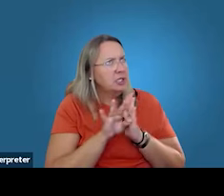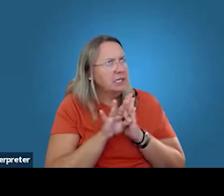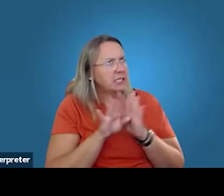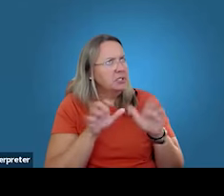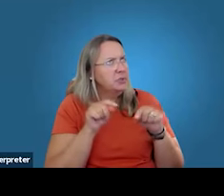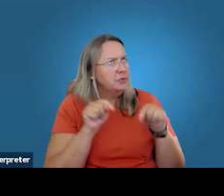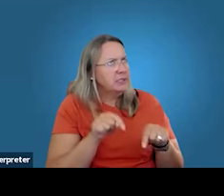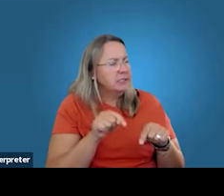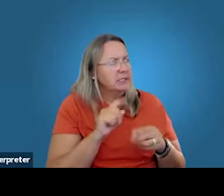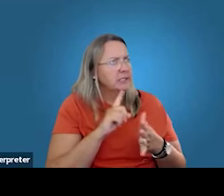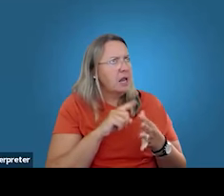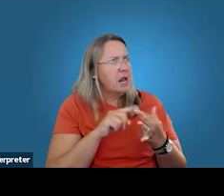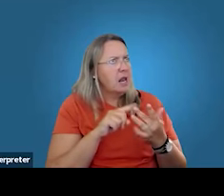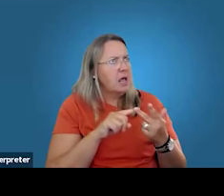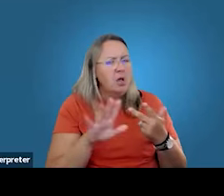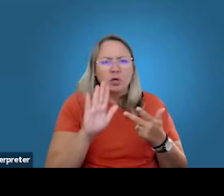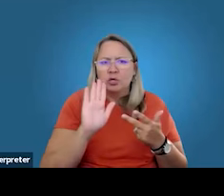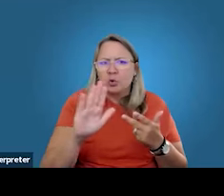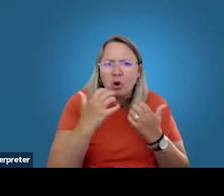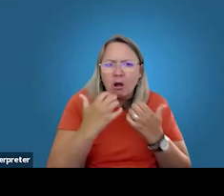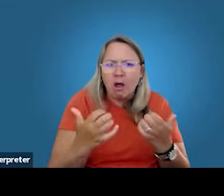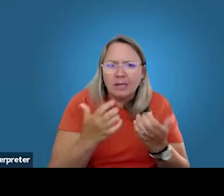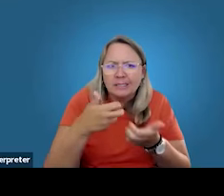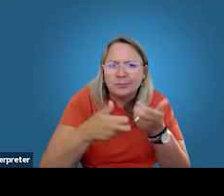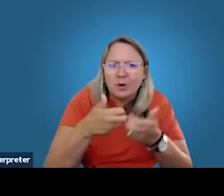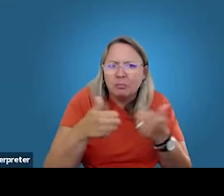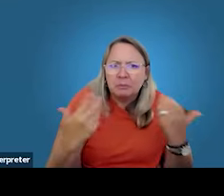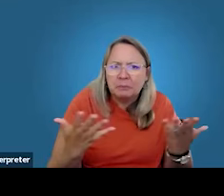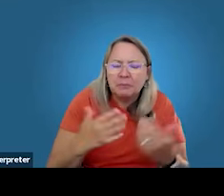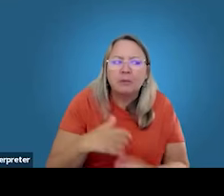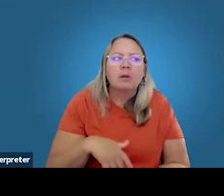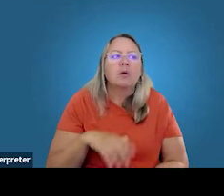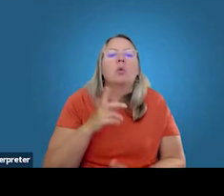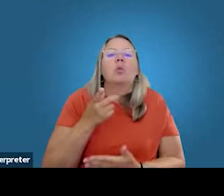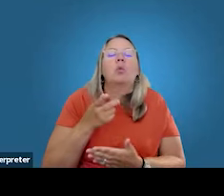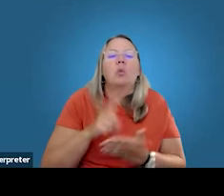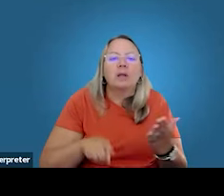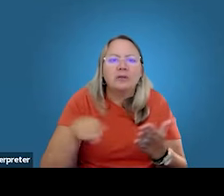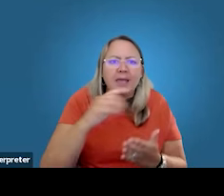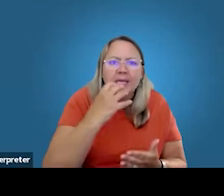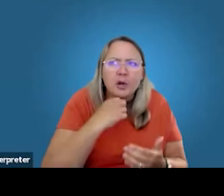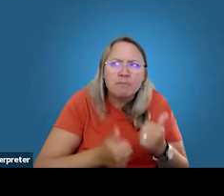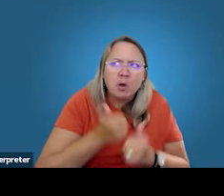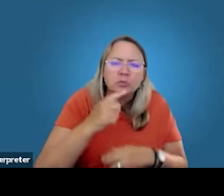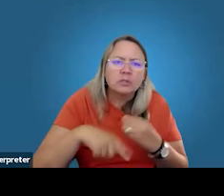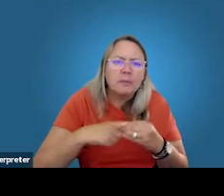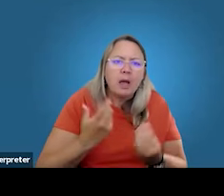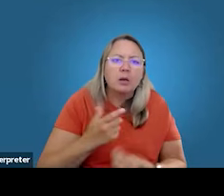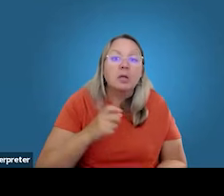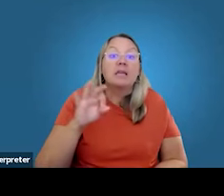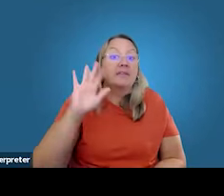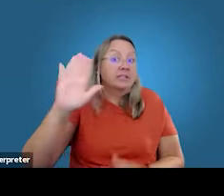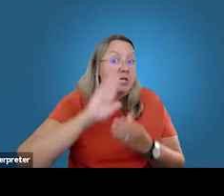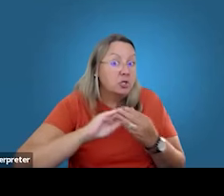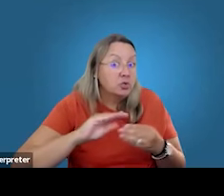do this on. What's your audience's problem? What's the thing that they care most about? If you're entering their story, what's